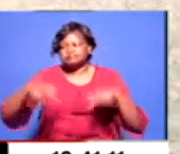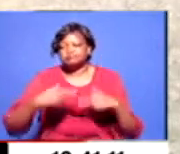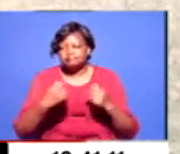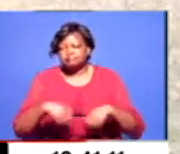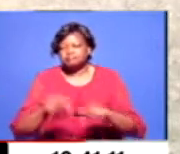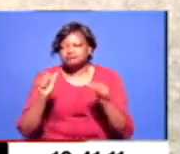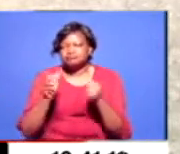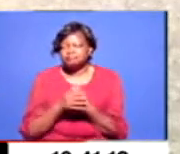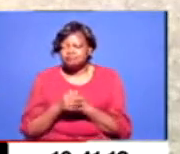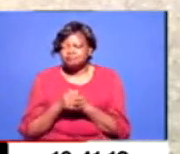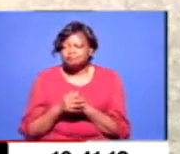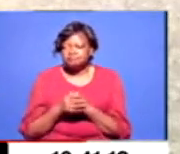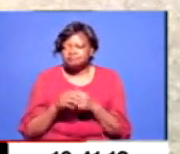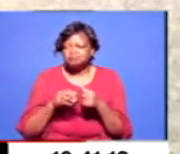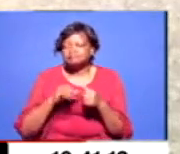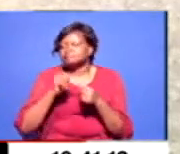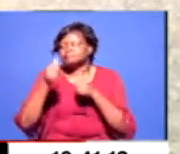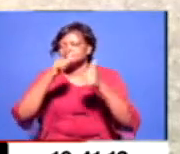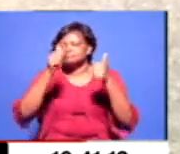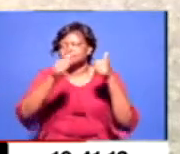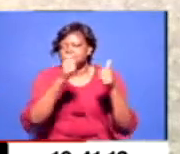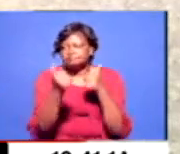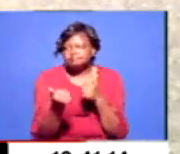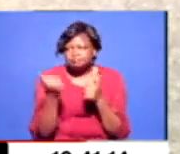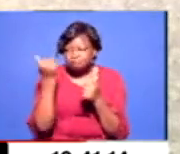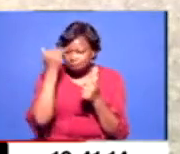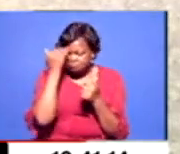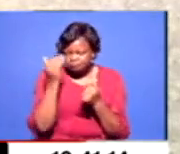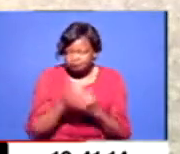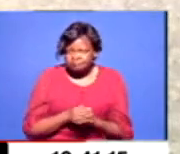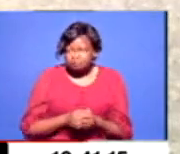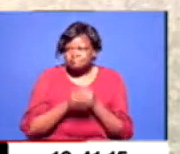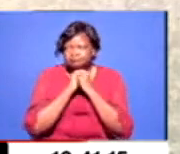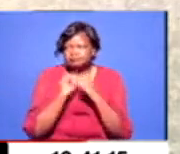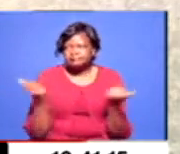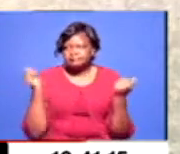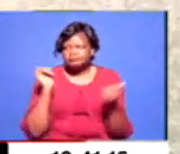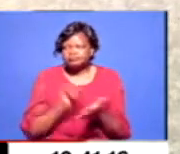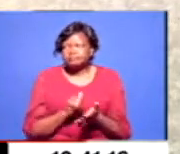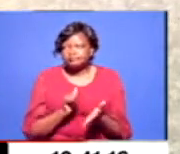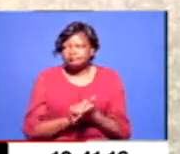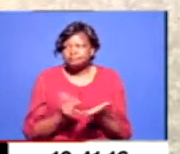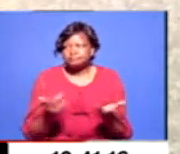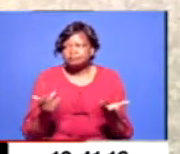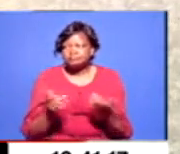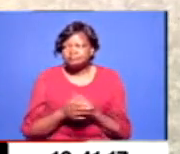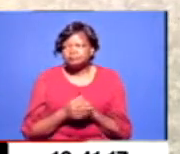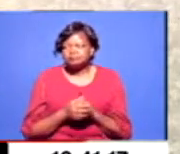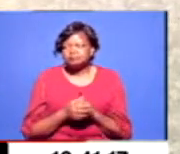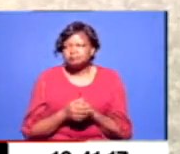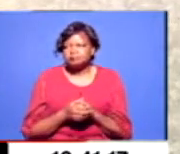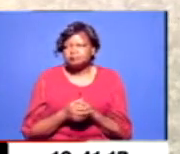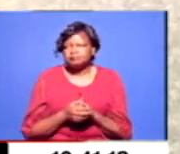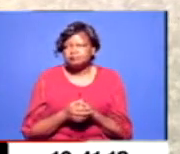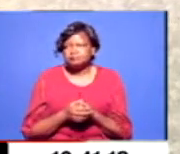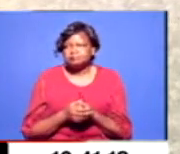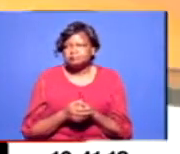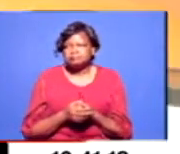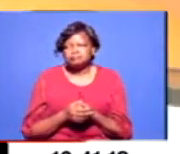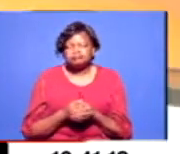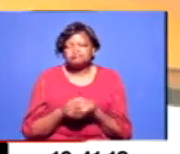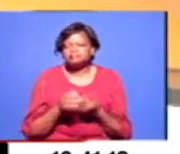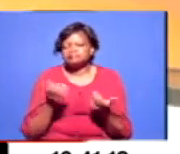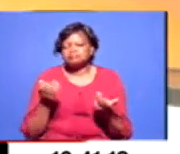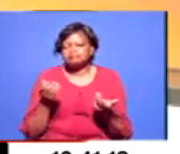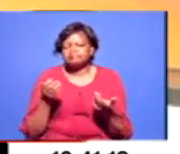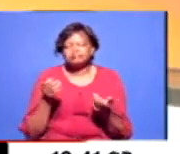to continue doing this, knowing very well that there is nothing that is going to happen. Yes, and still on the